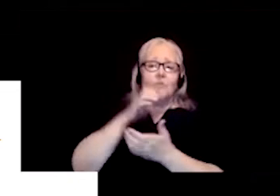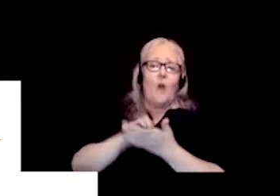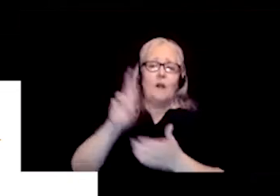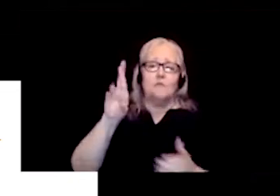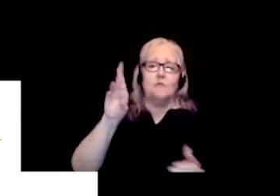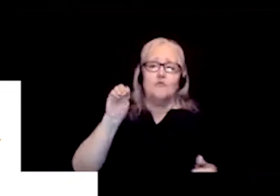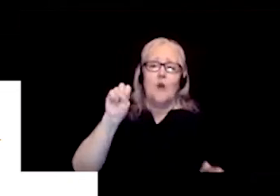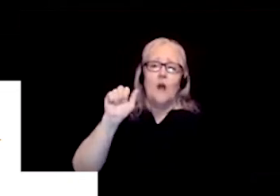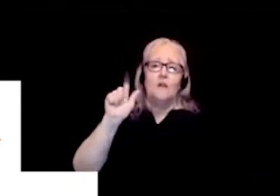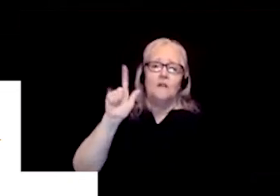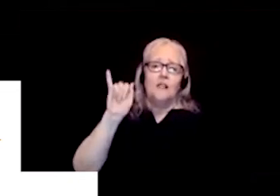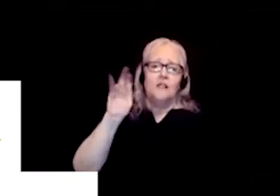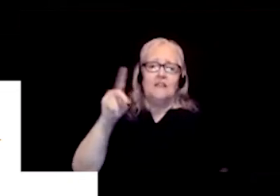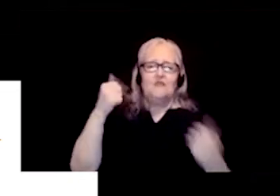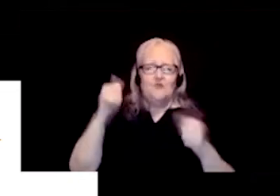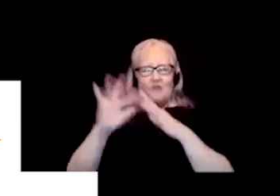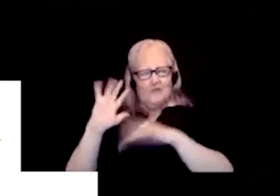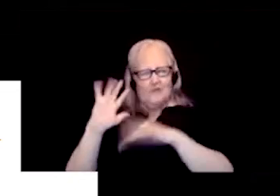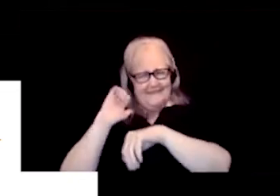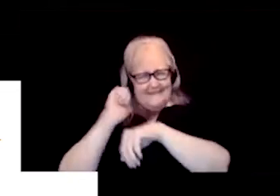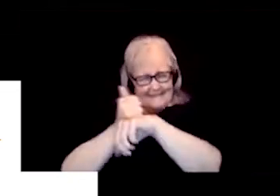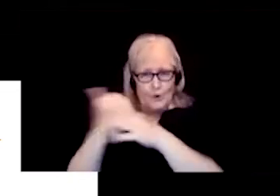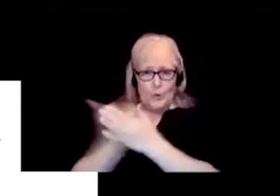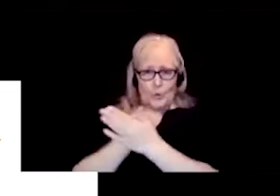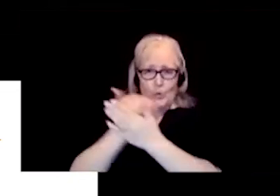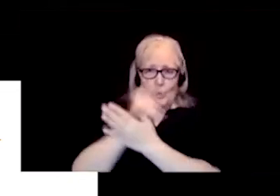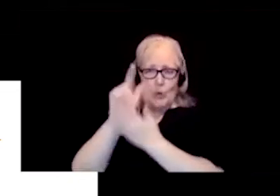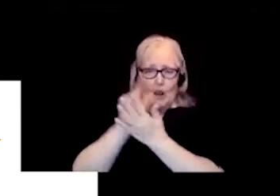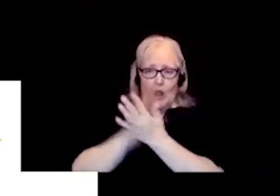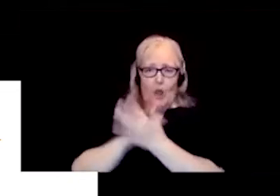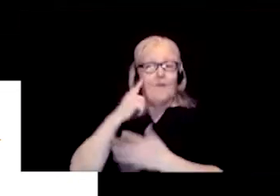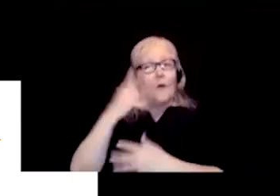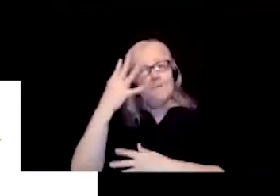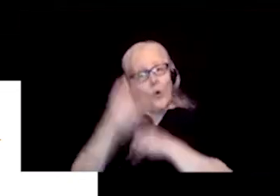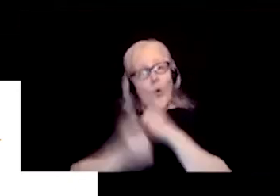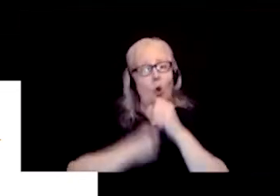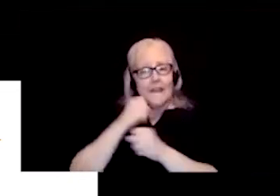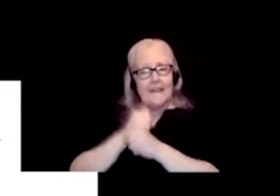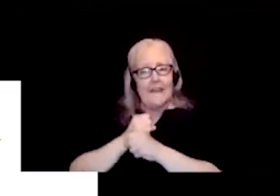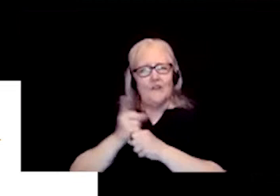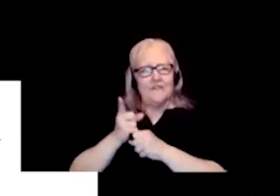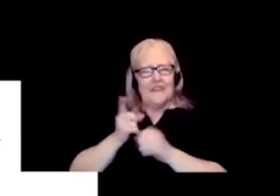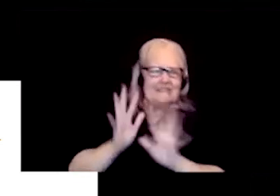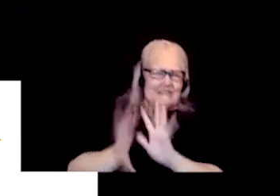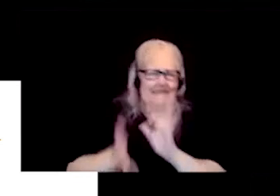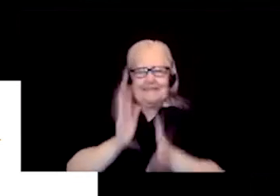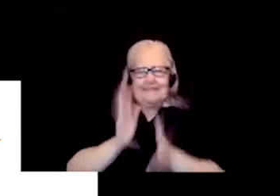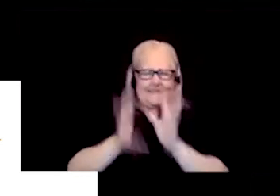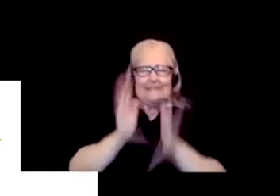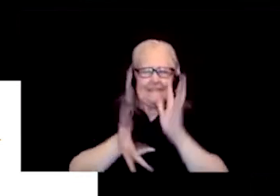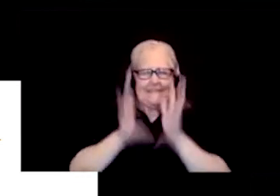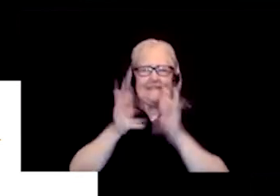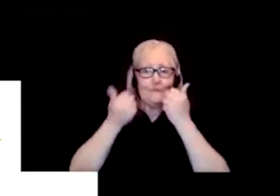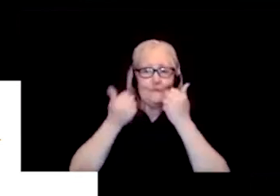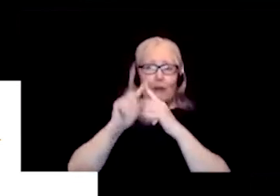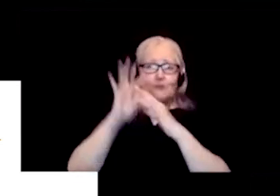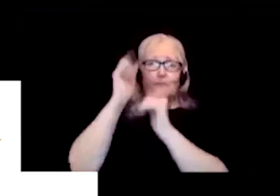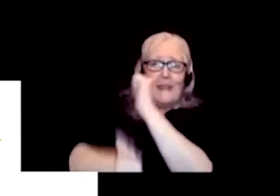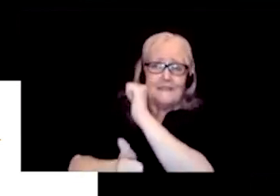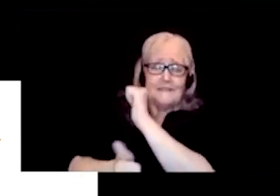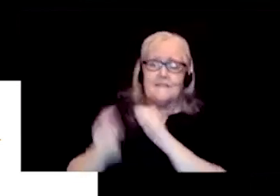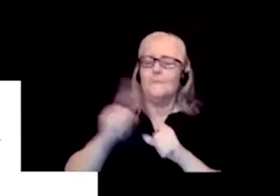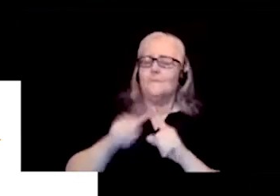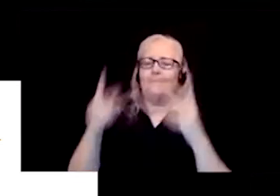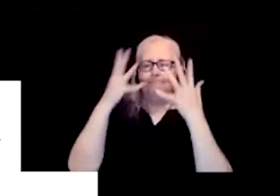Systems Act. They would expend all 4 years of their political capital to get it done. But unfortunately, it was a little